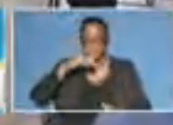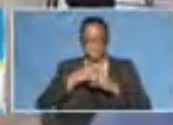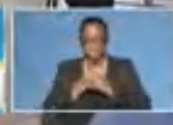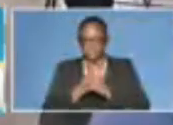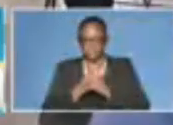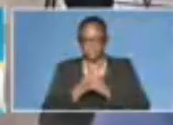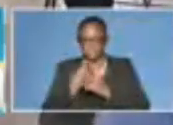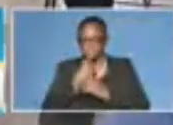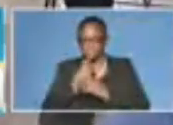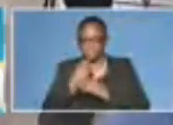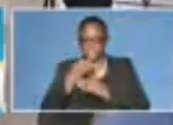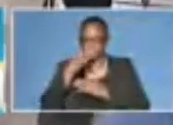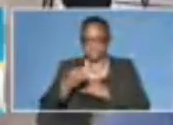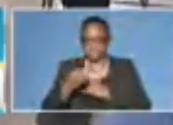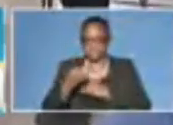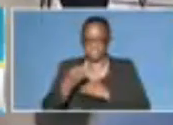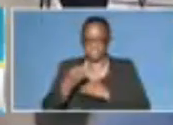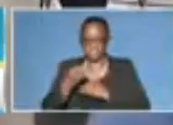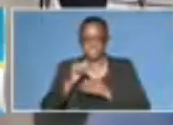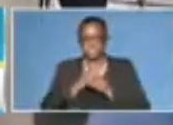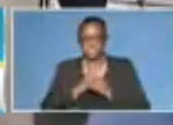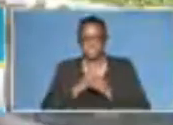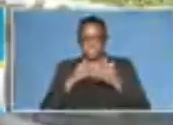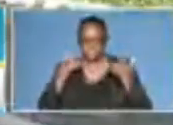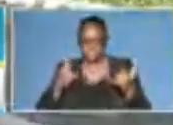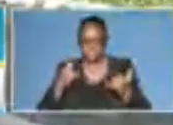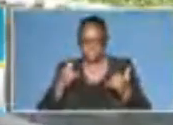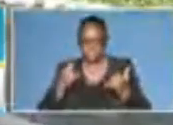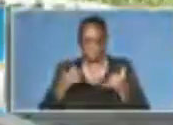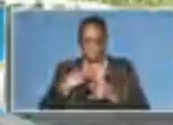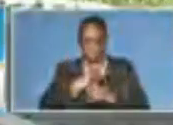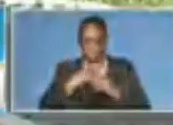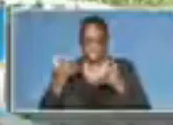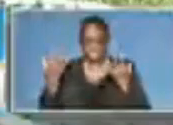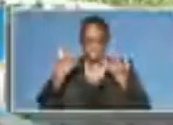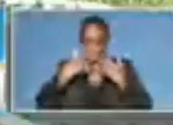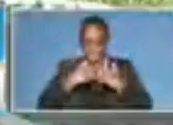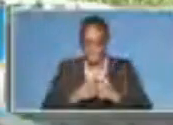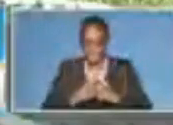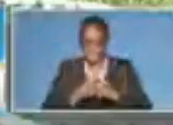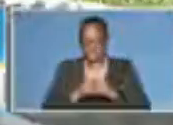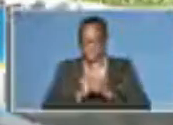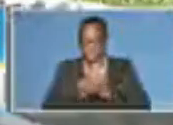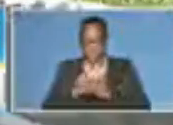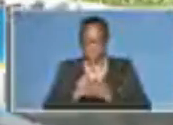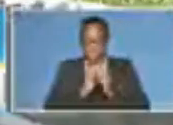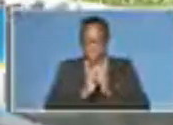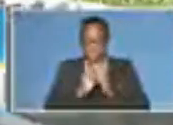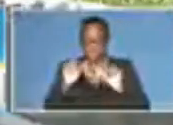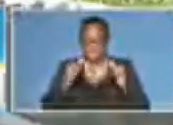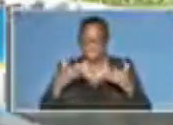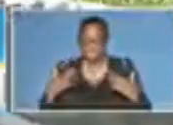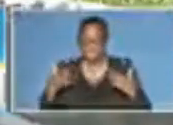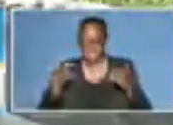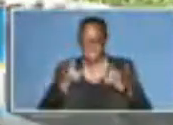the front lines, was vital. So what we did is put the task force to combine with all of these agencies so that anything comes up, if